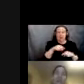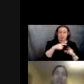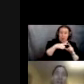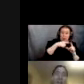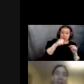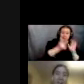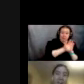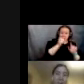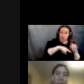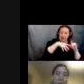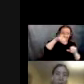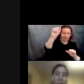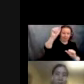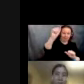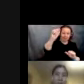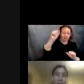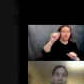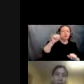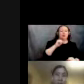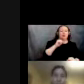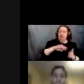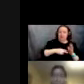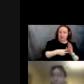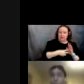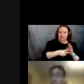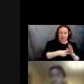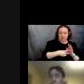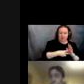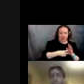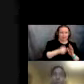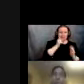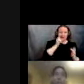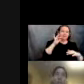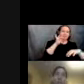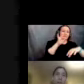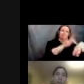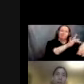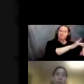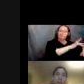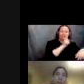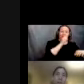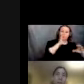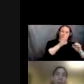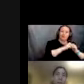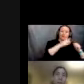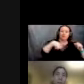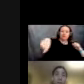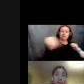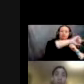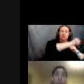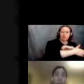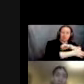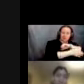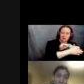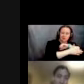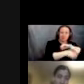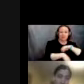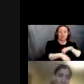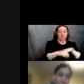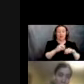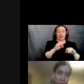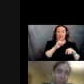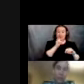there really wasn't a lot of communication with the outside world and not a lot of mixing of any